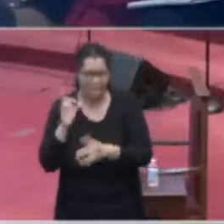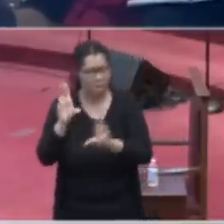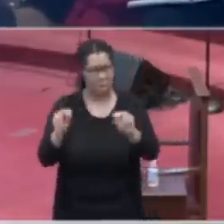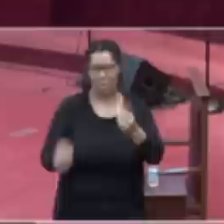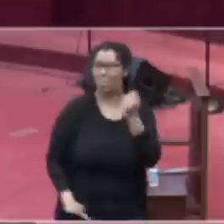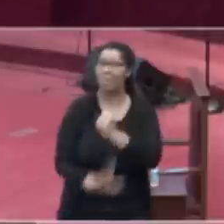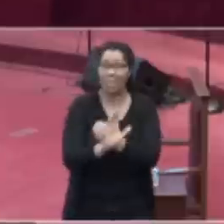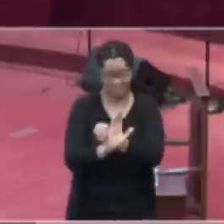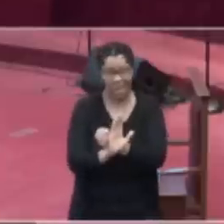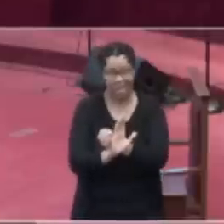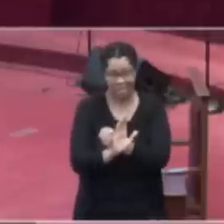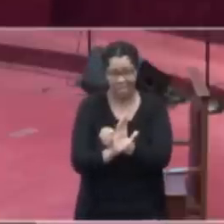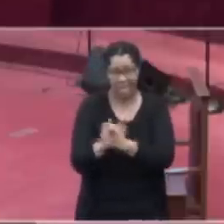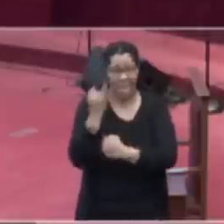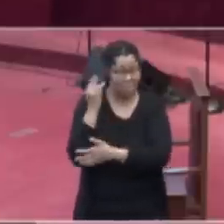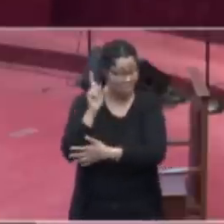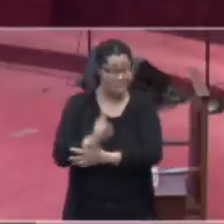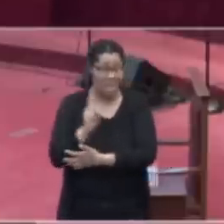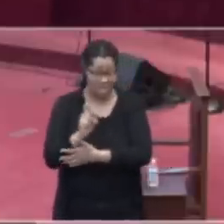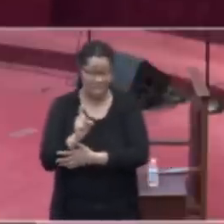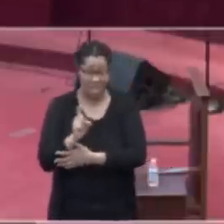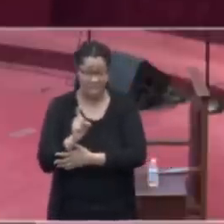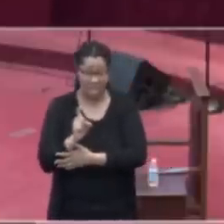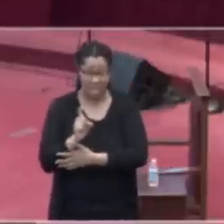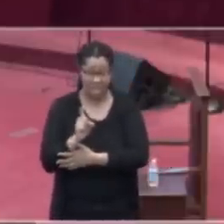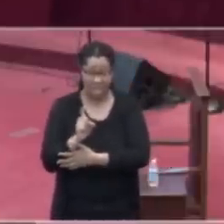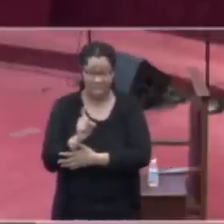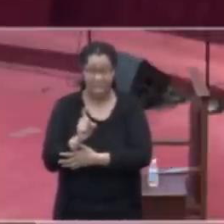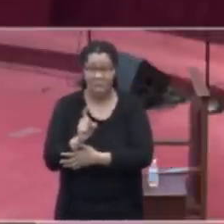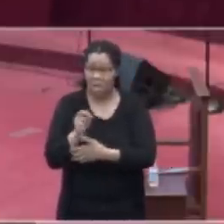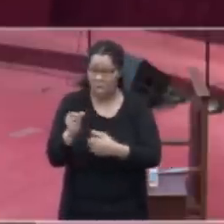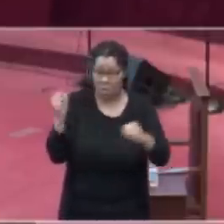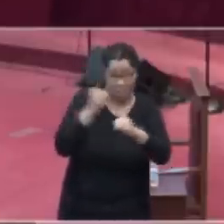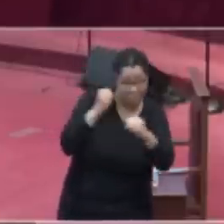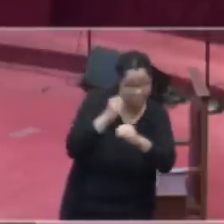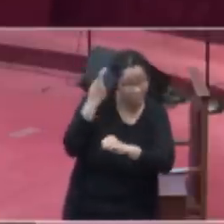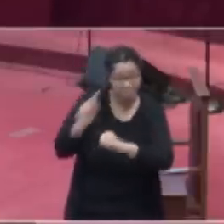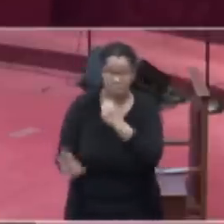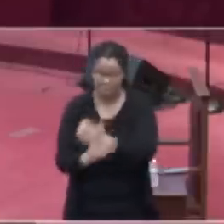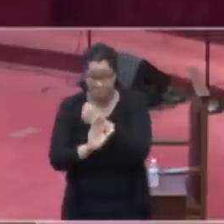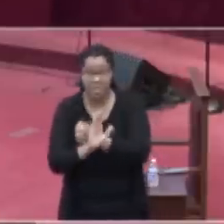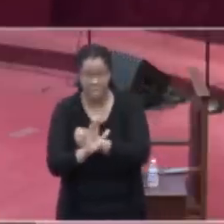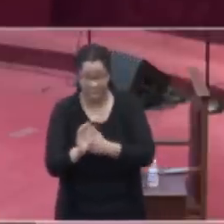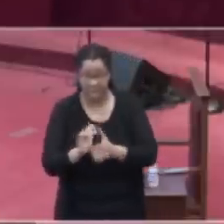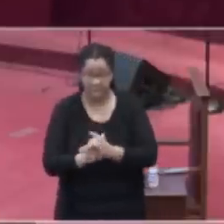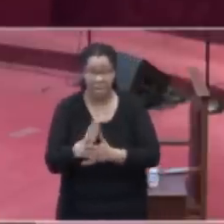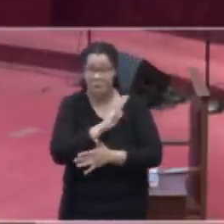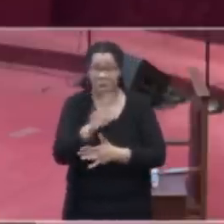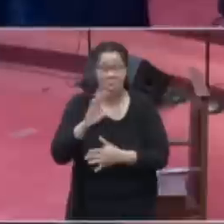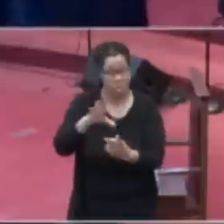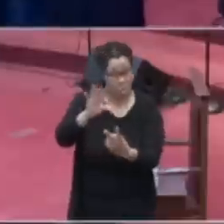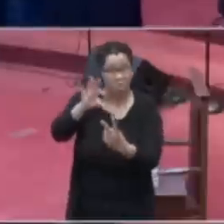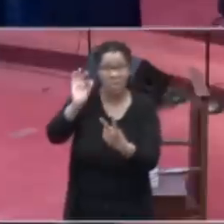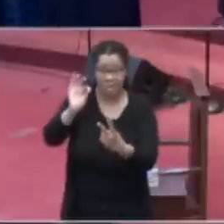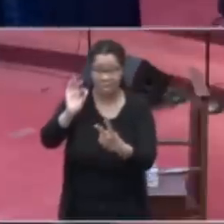that. And if you have to, you put up a fight in order to protect your